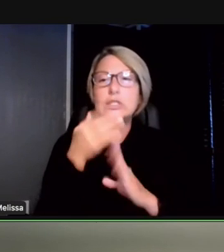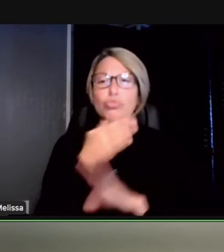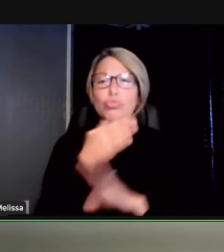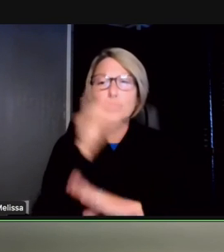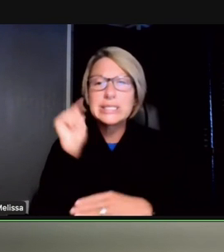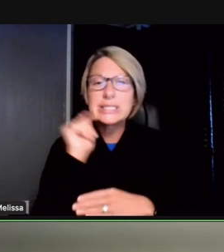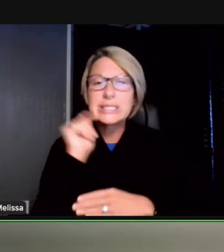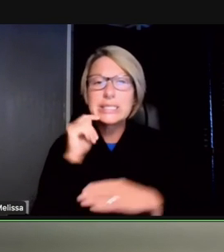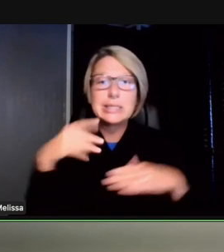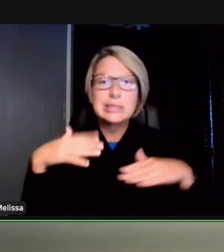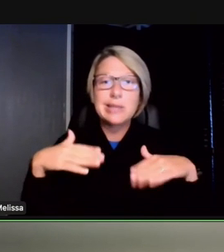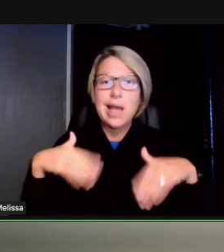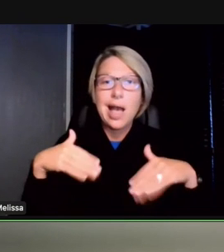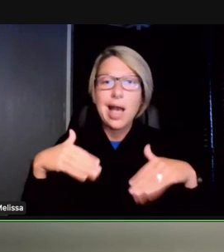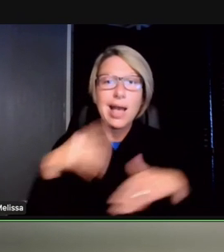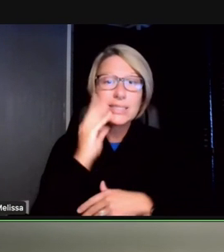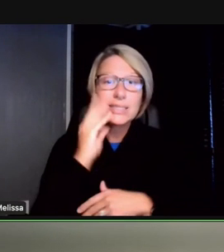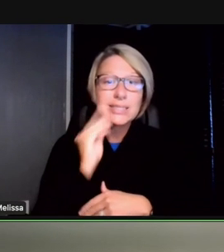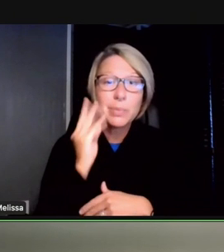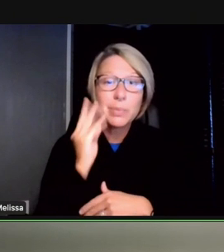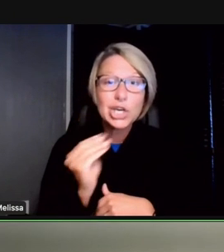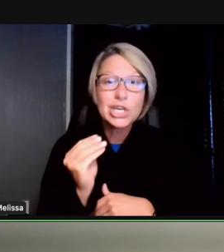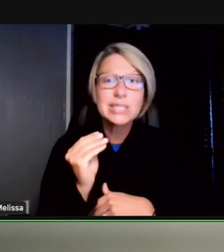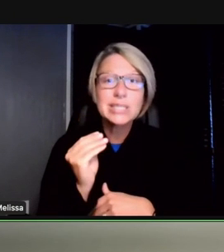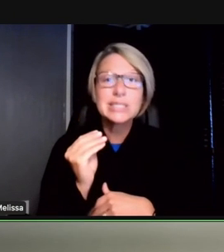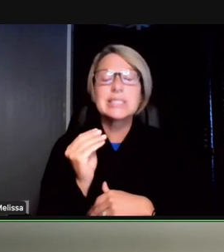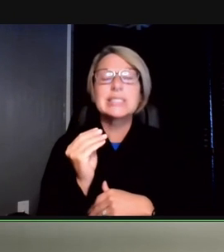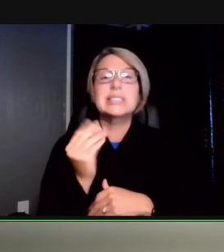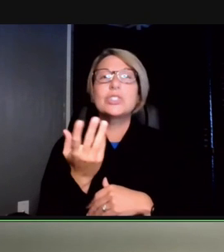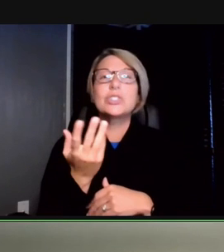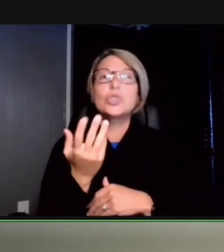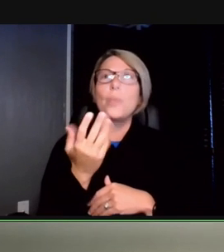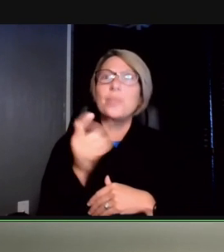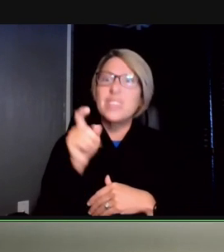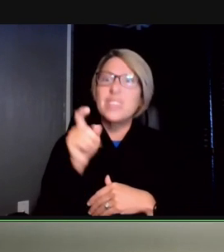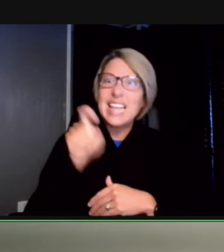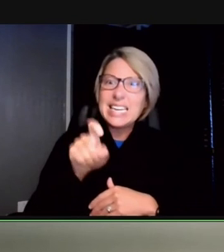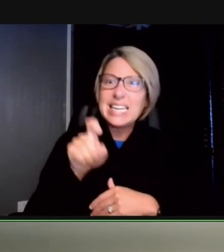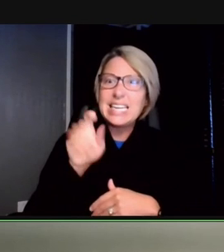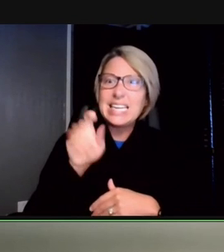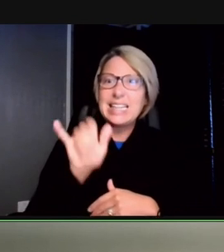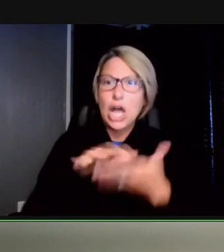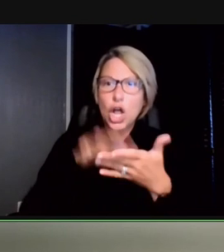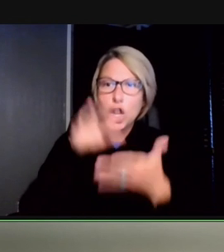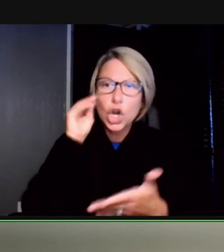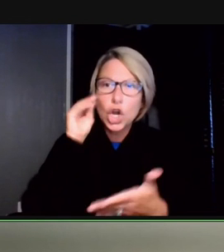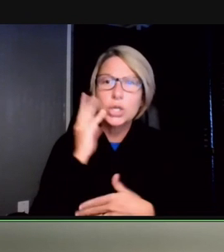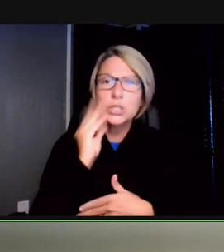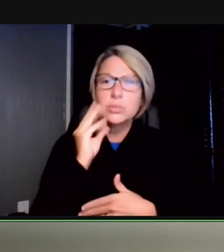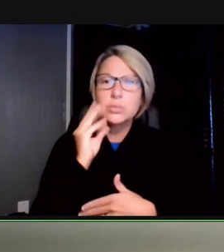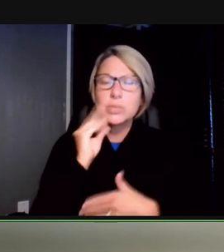experience yet. And so having that learning experience is important.